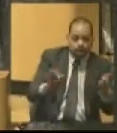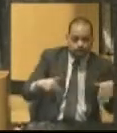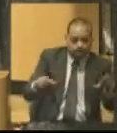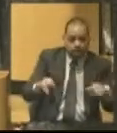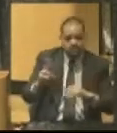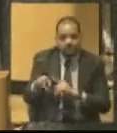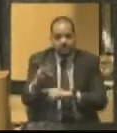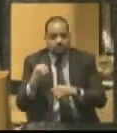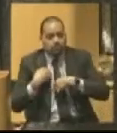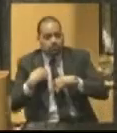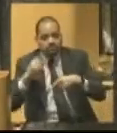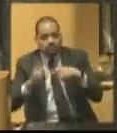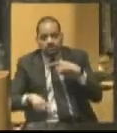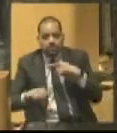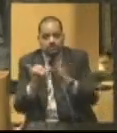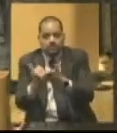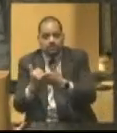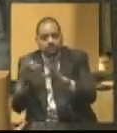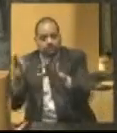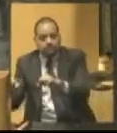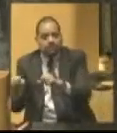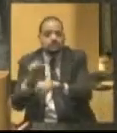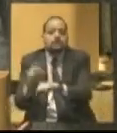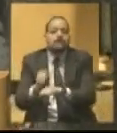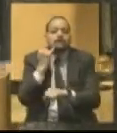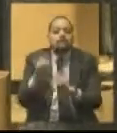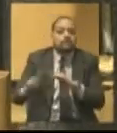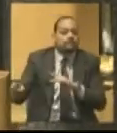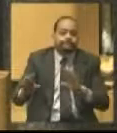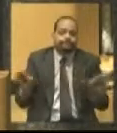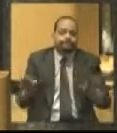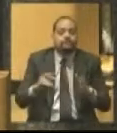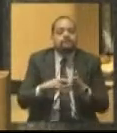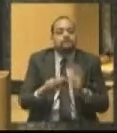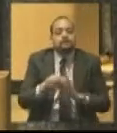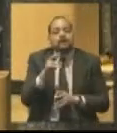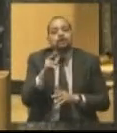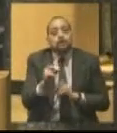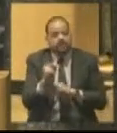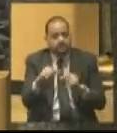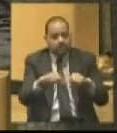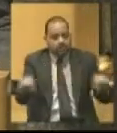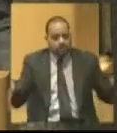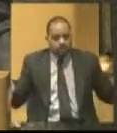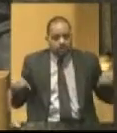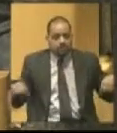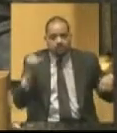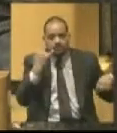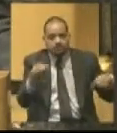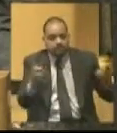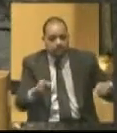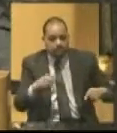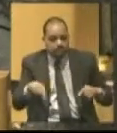all slaves who come within Union lines in any area, from any area in rebellion. The August